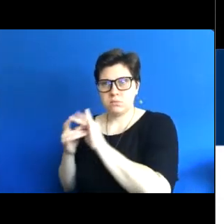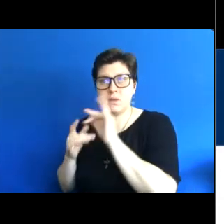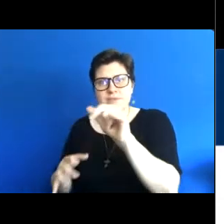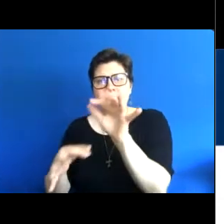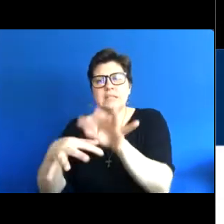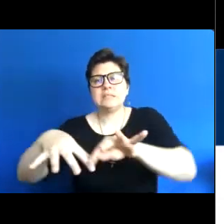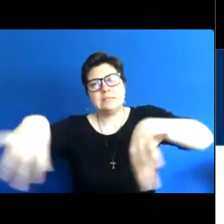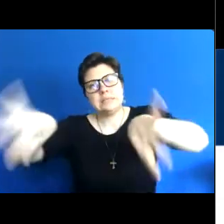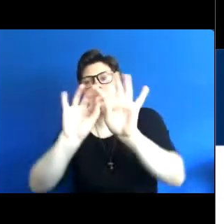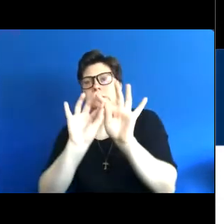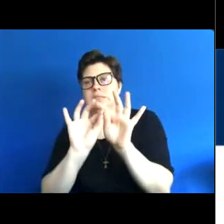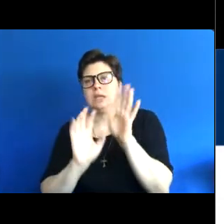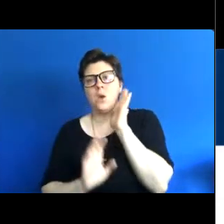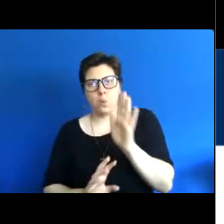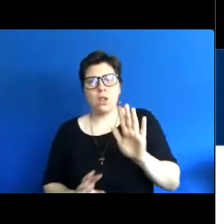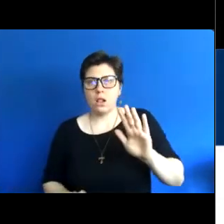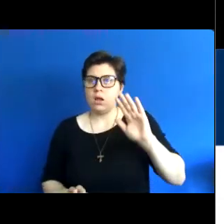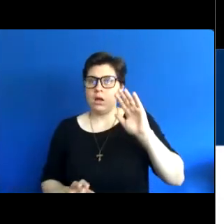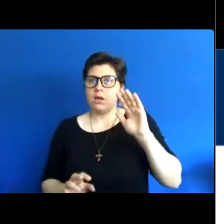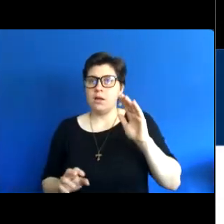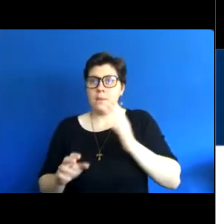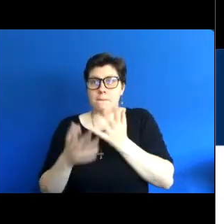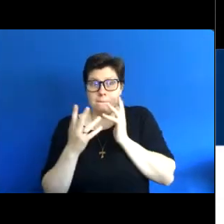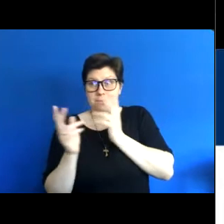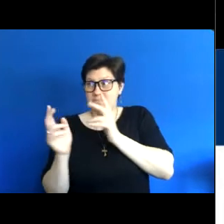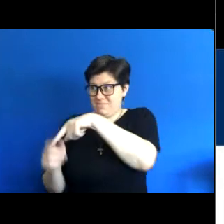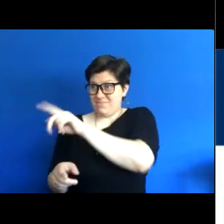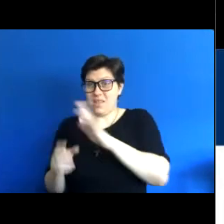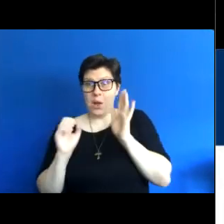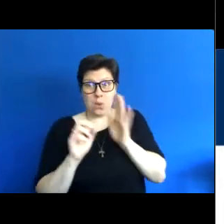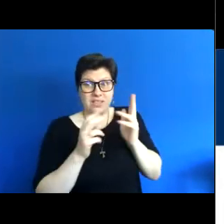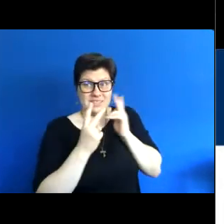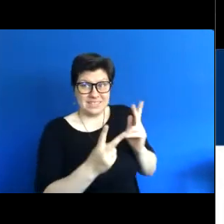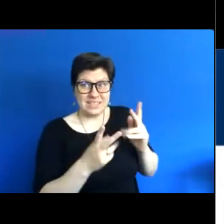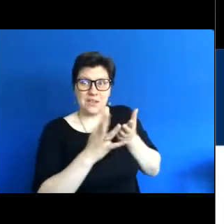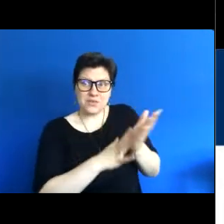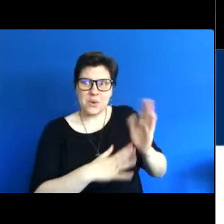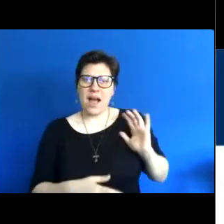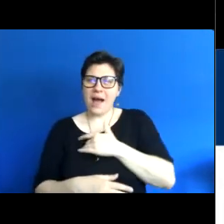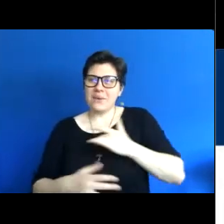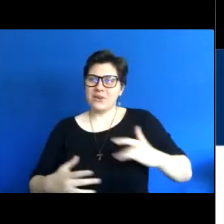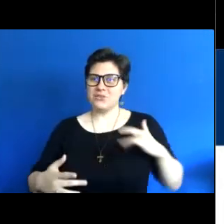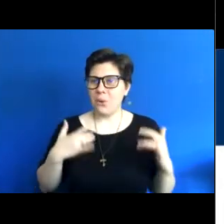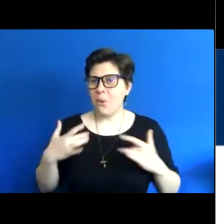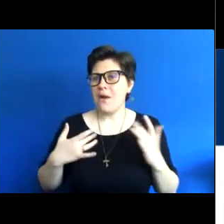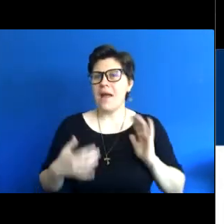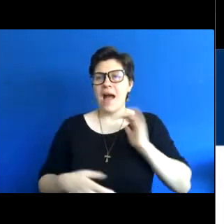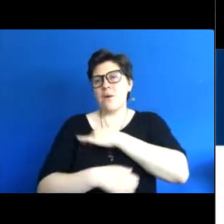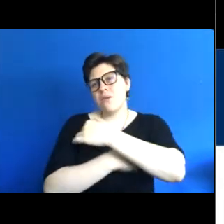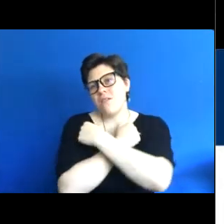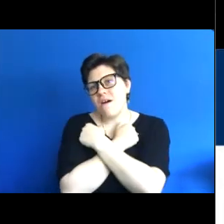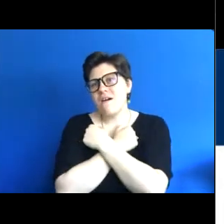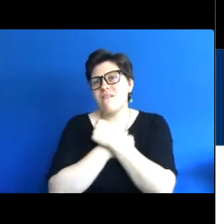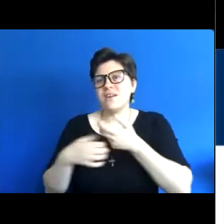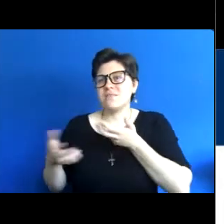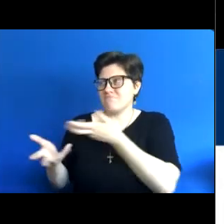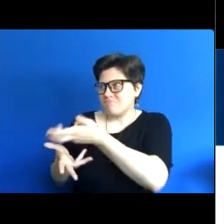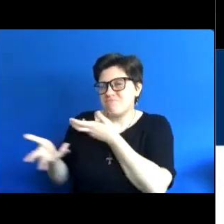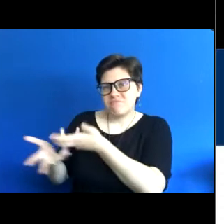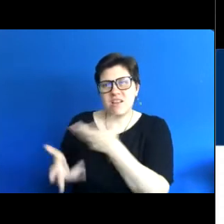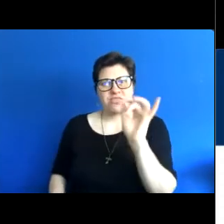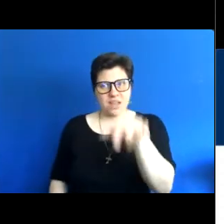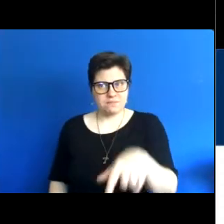and it's going to be seen in our joy, in our empathy, in our love as we treat our students throughout the session. We